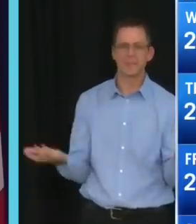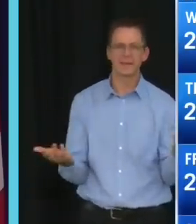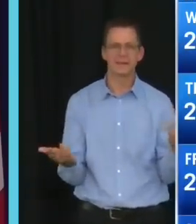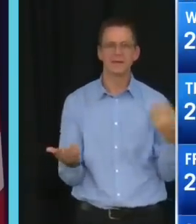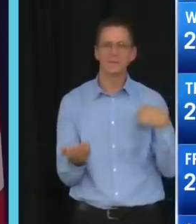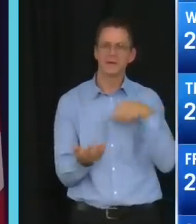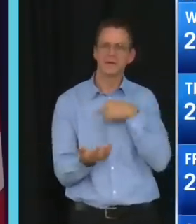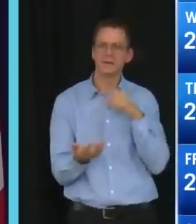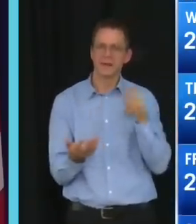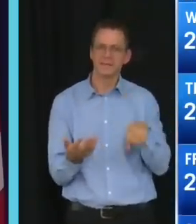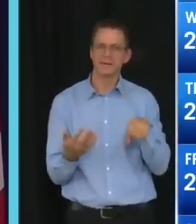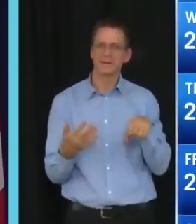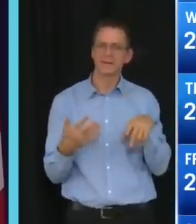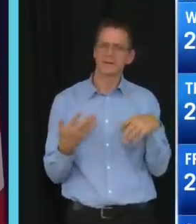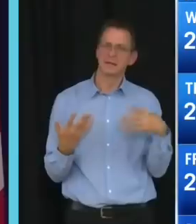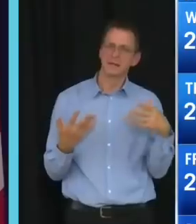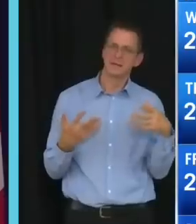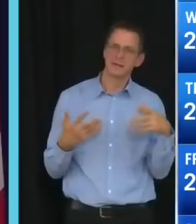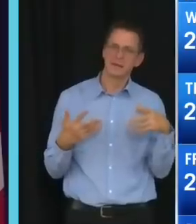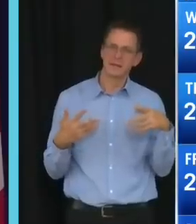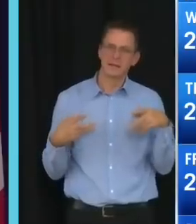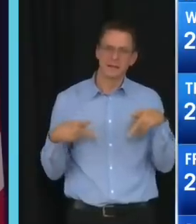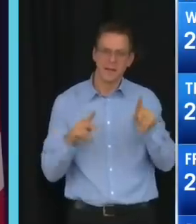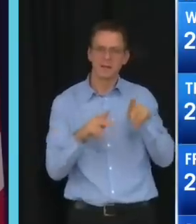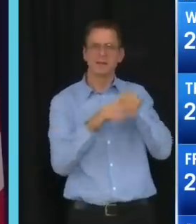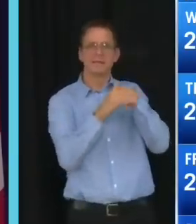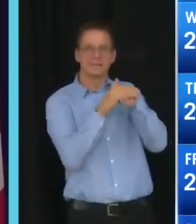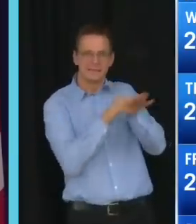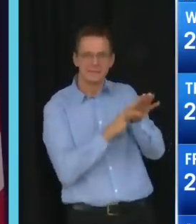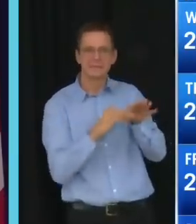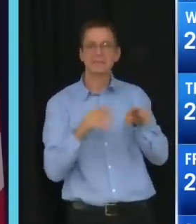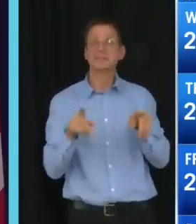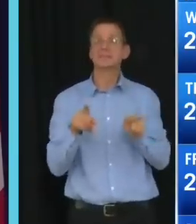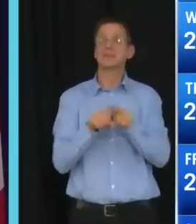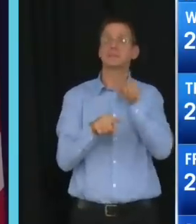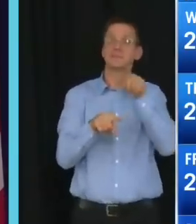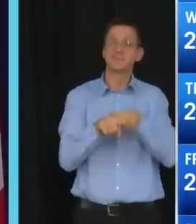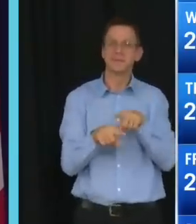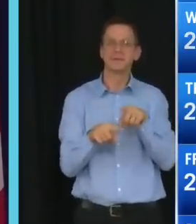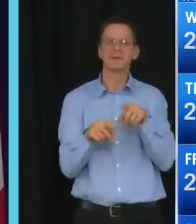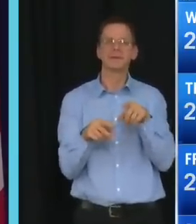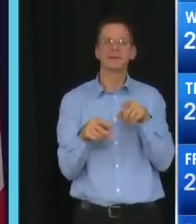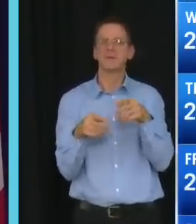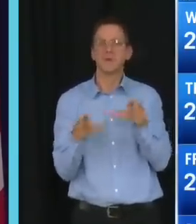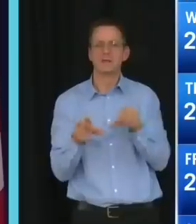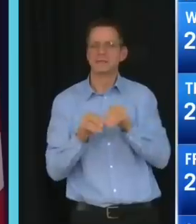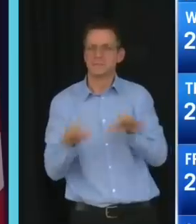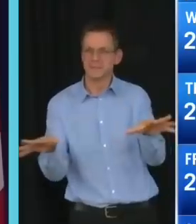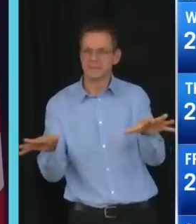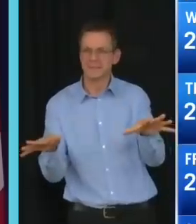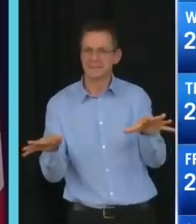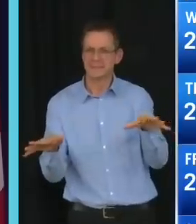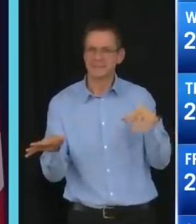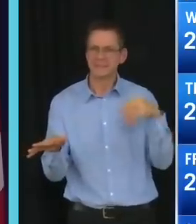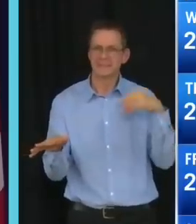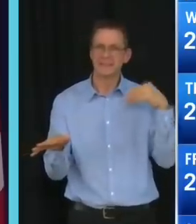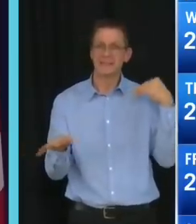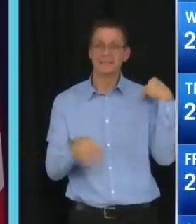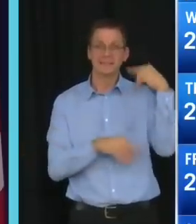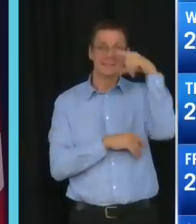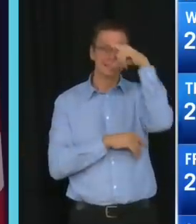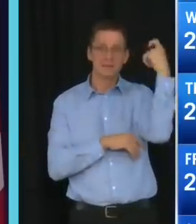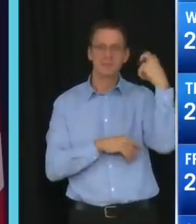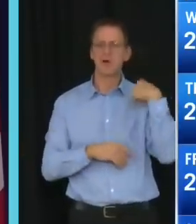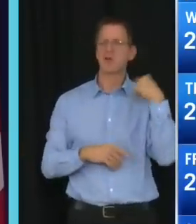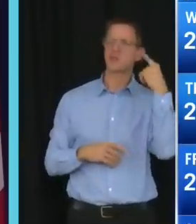time. I know that we had all hoped this summer that we could put COVID behind us once and for all. That was certainly my hope,